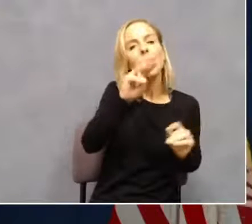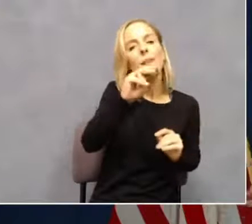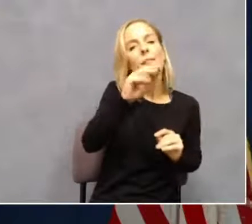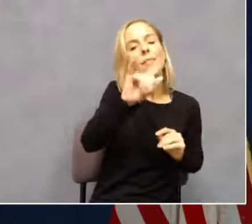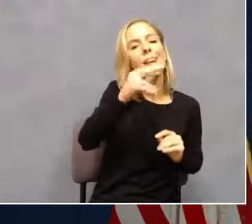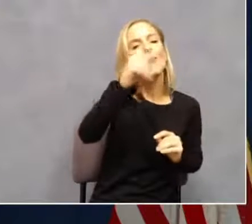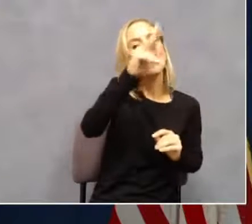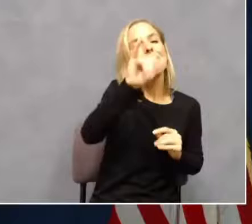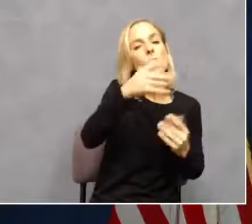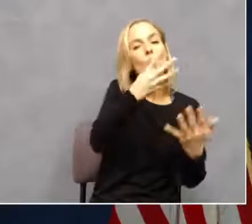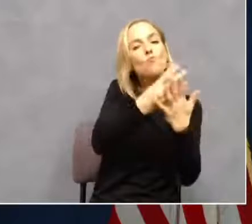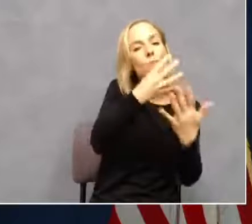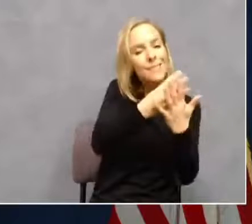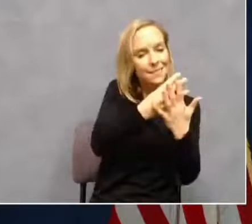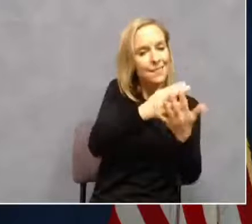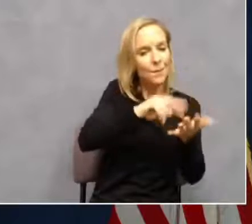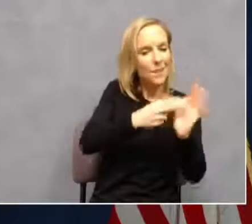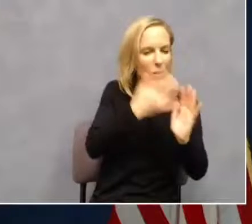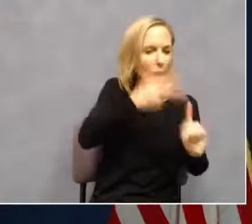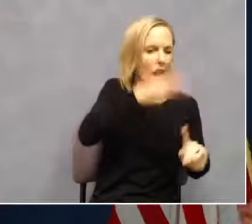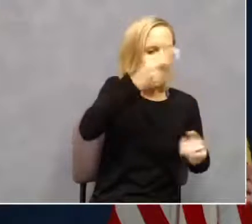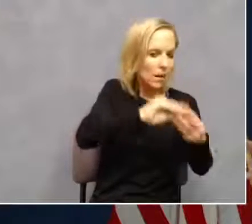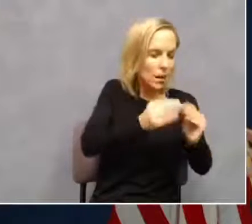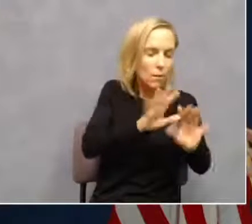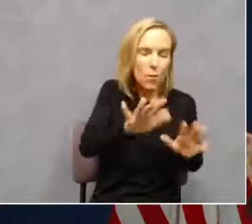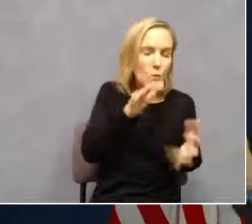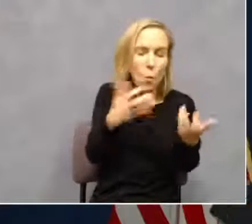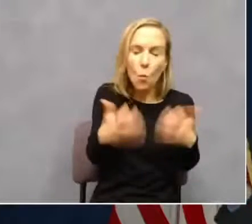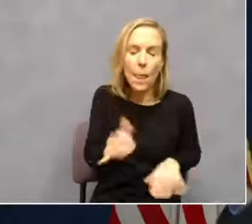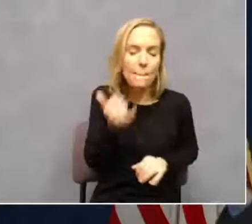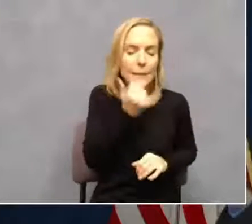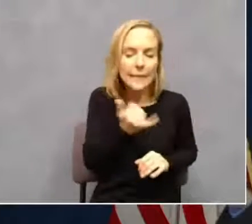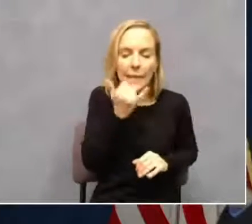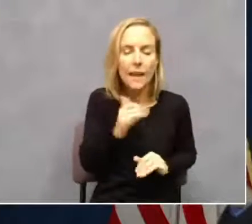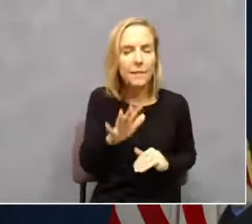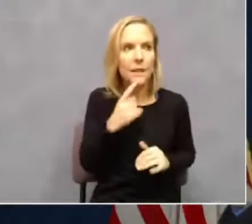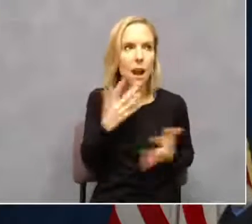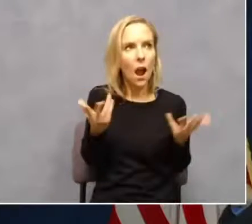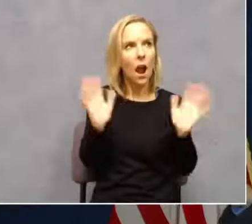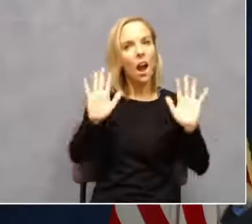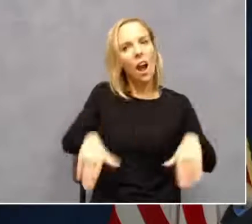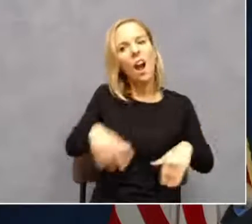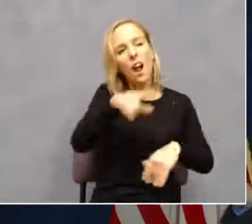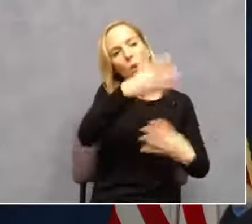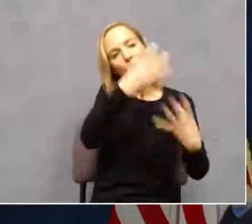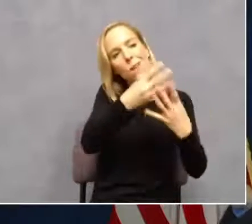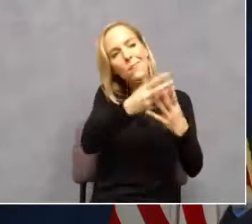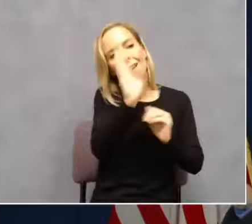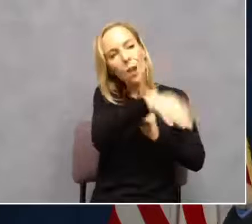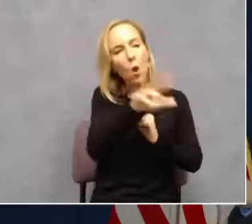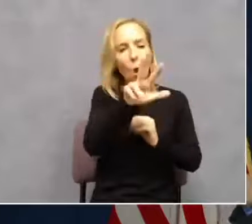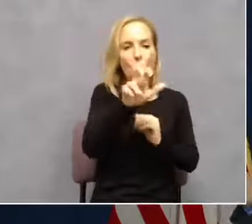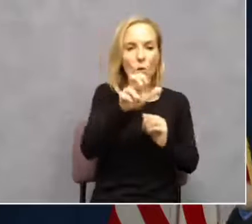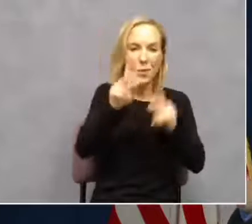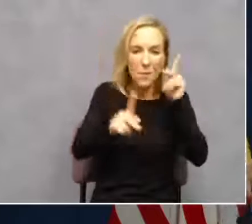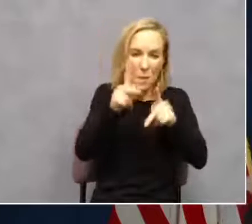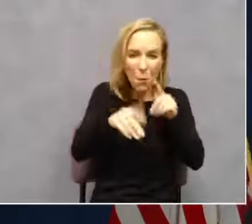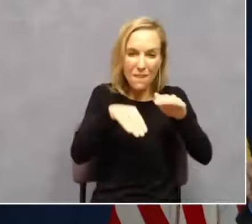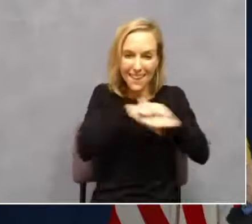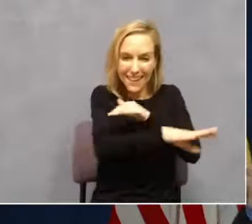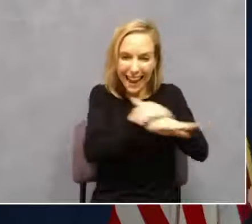make the mistake of saying it's just locked in the prison. 300 people go in and out of that